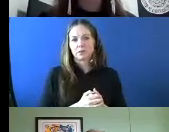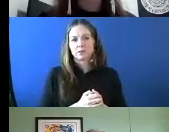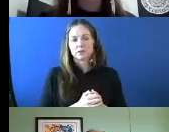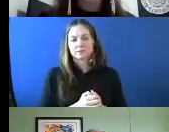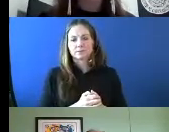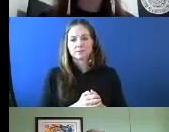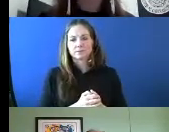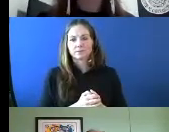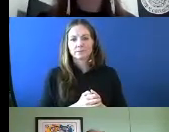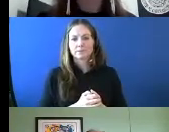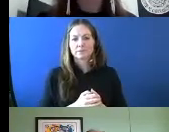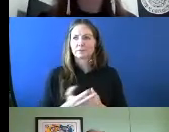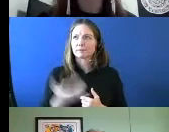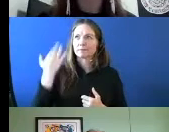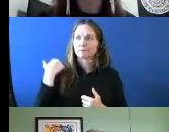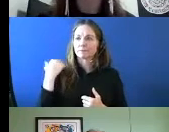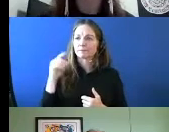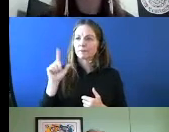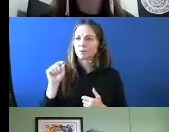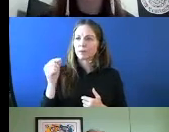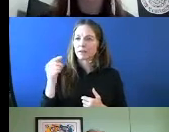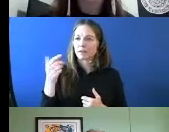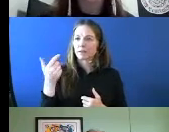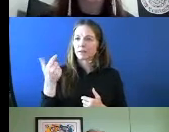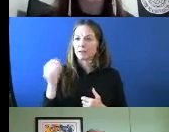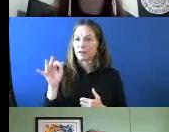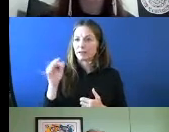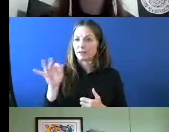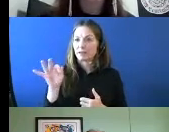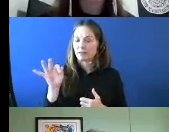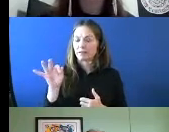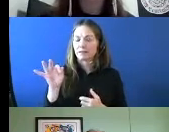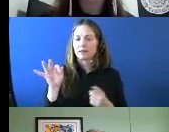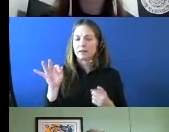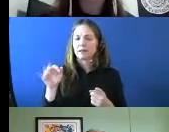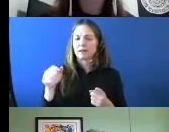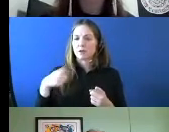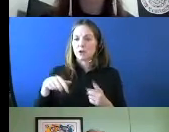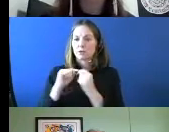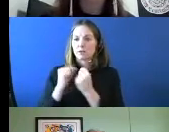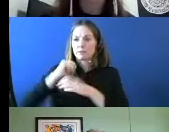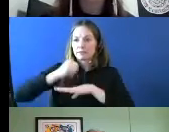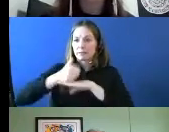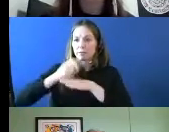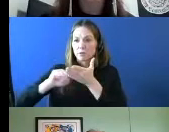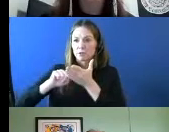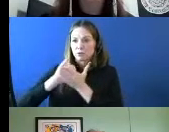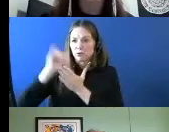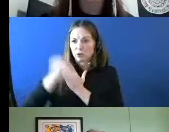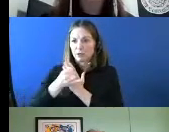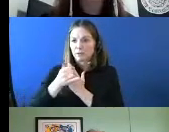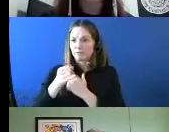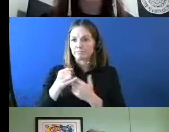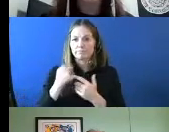which back in 2019, our team held a research project in which we did 2 small talking circles.